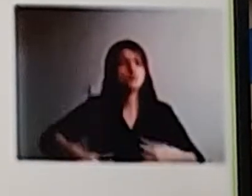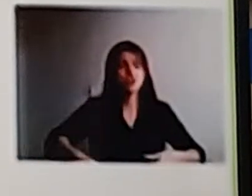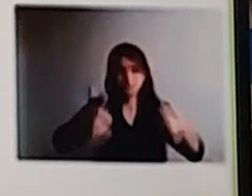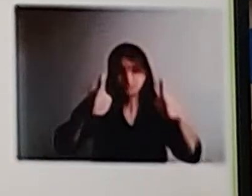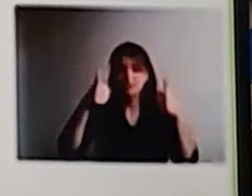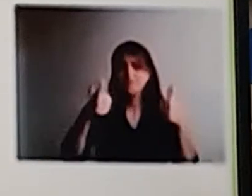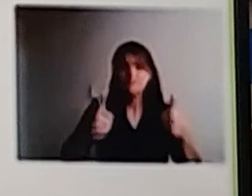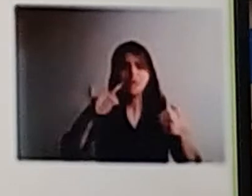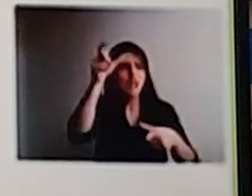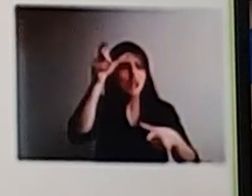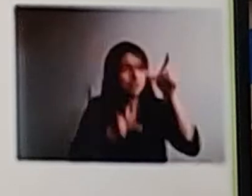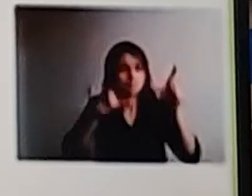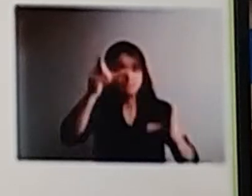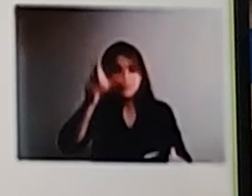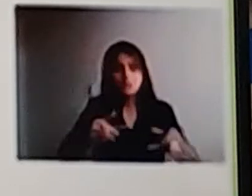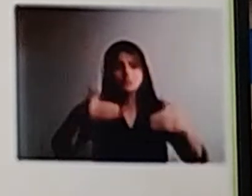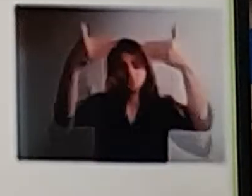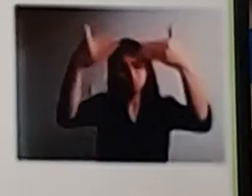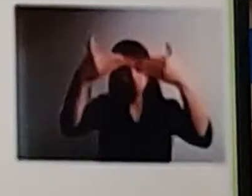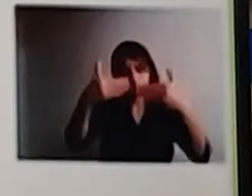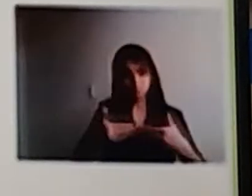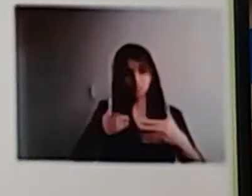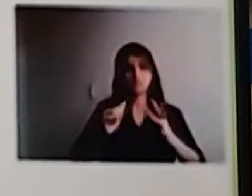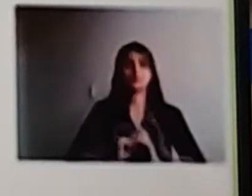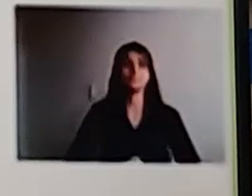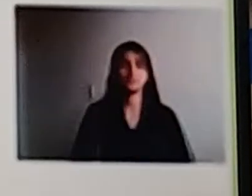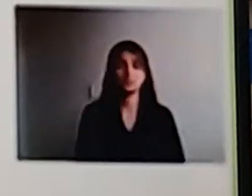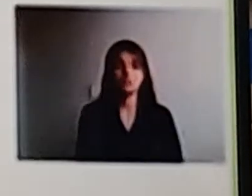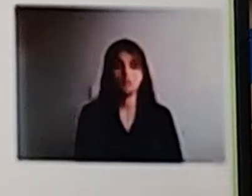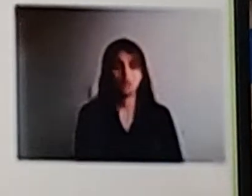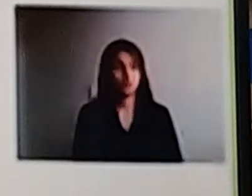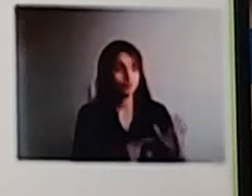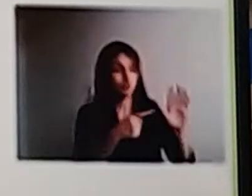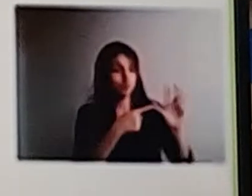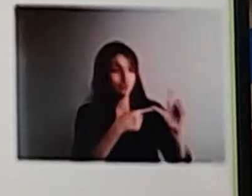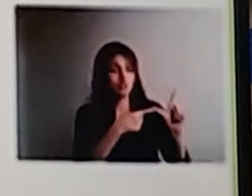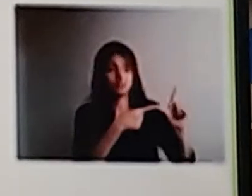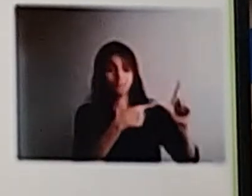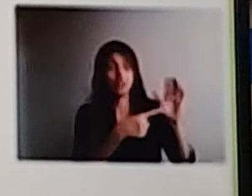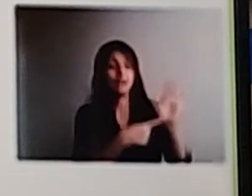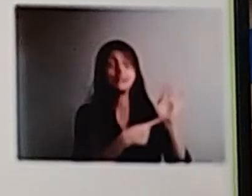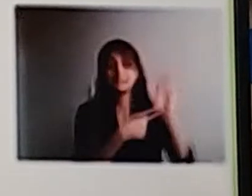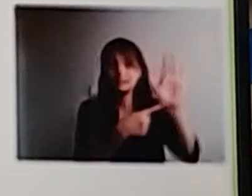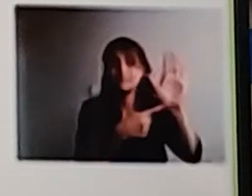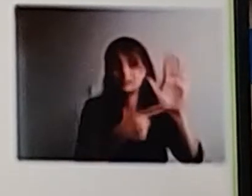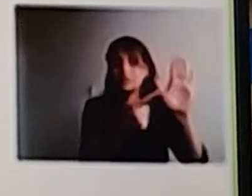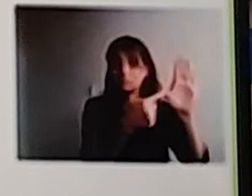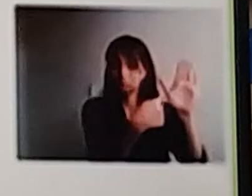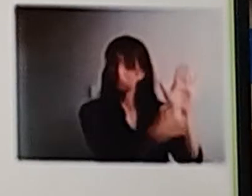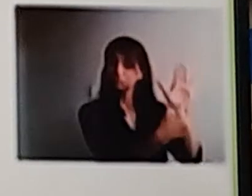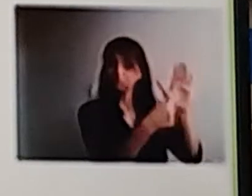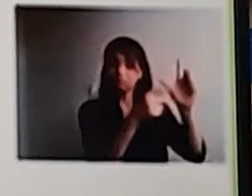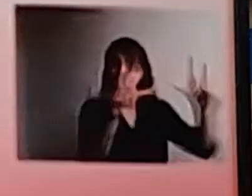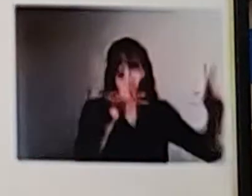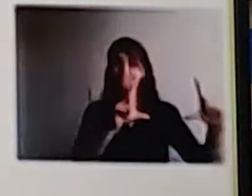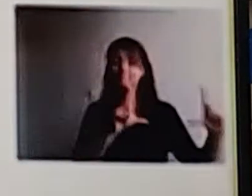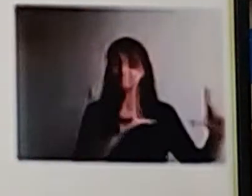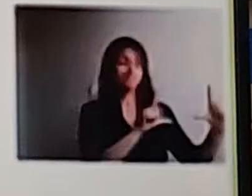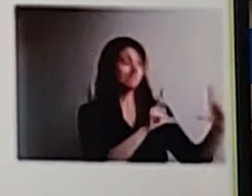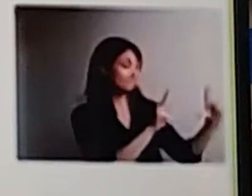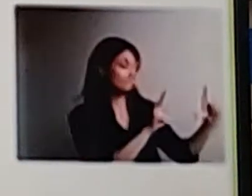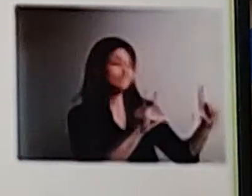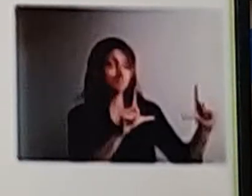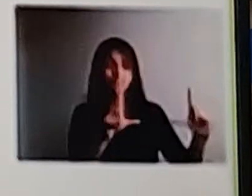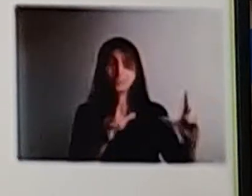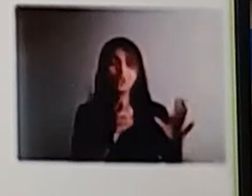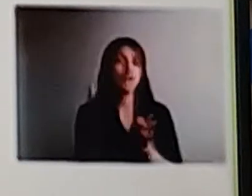centers, streets, cities, everything. We'll be declaring that this is accessible for physically disabled,